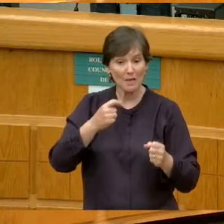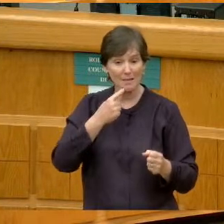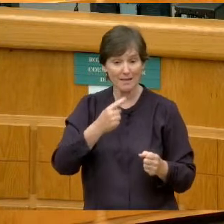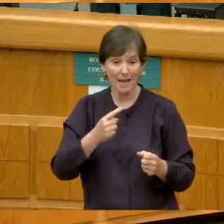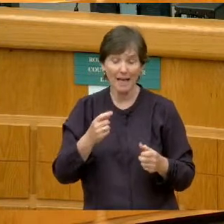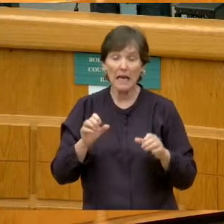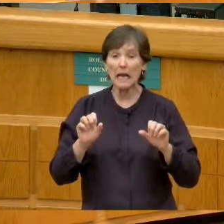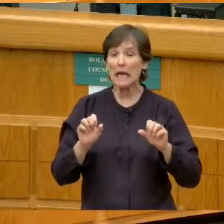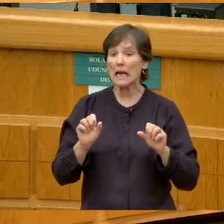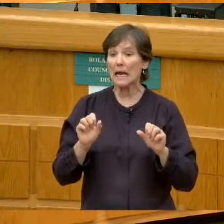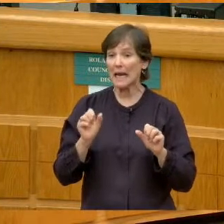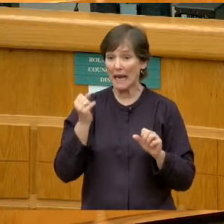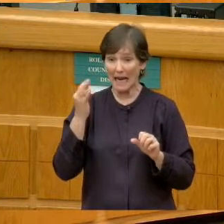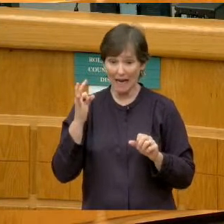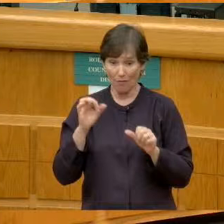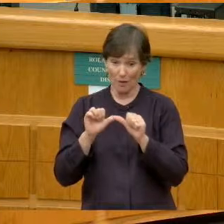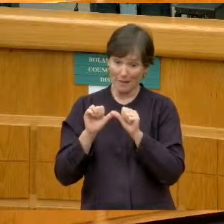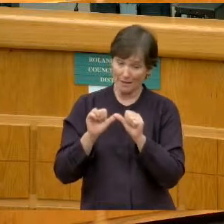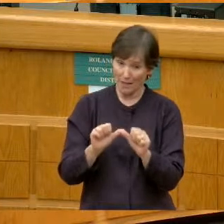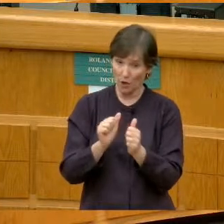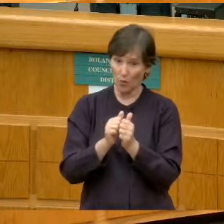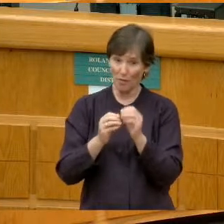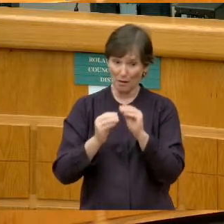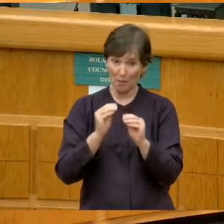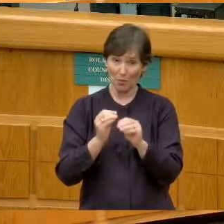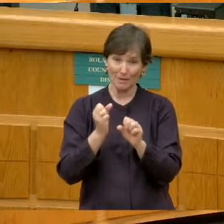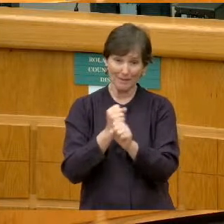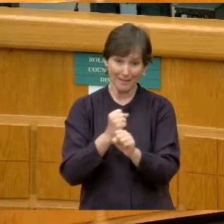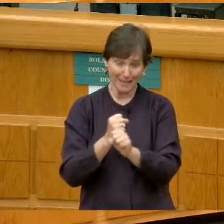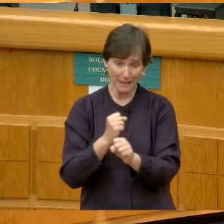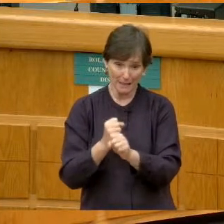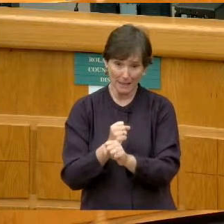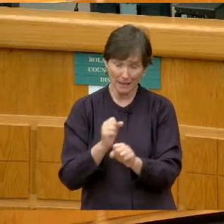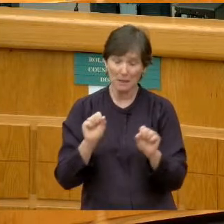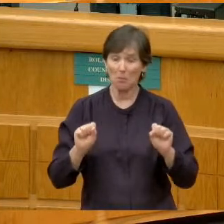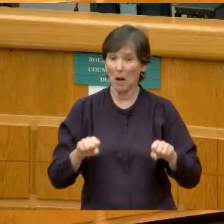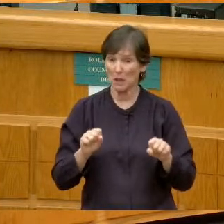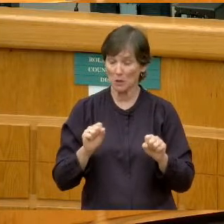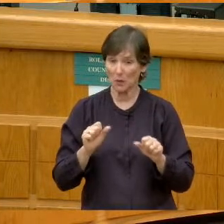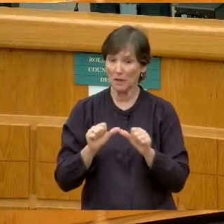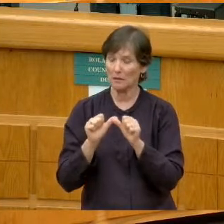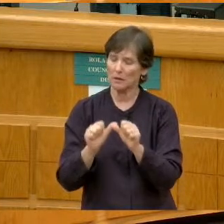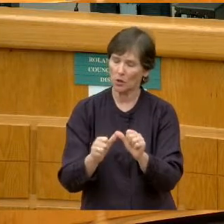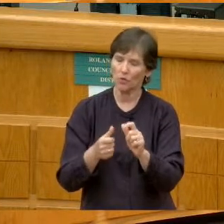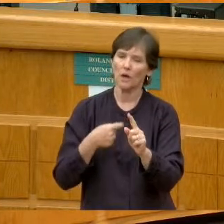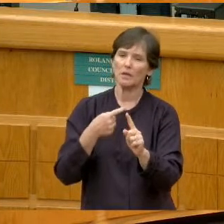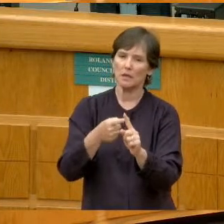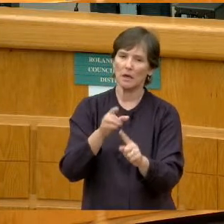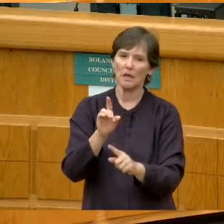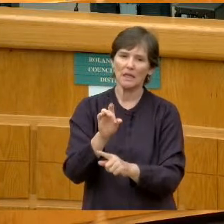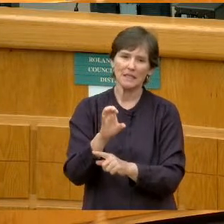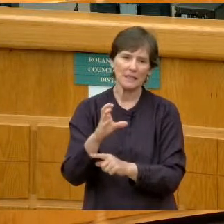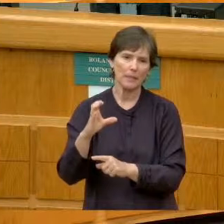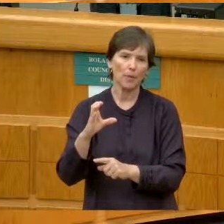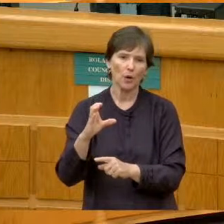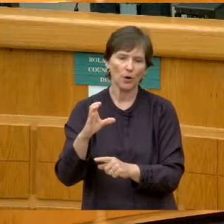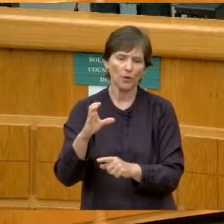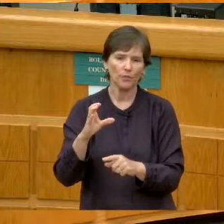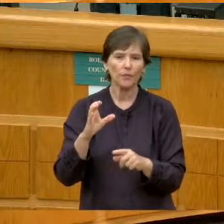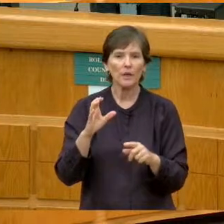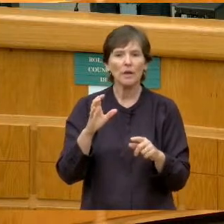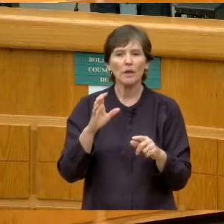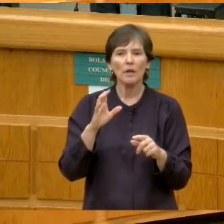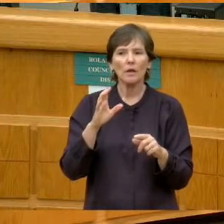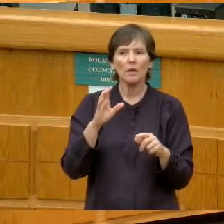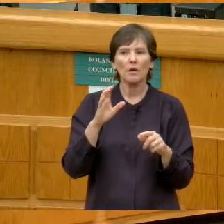we see here today. Our scientists and professors from A&M told us these high case counts, these deaths,